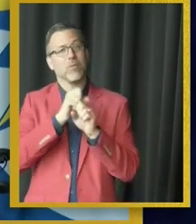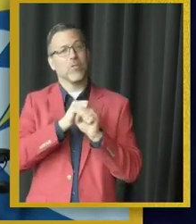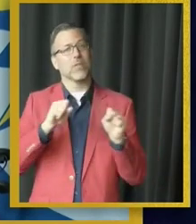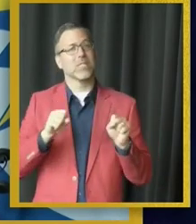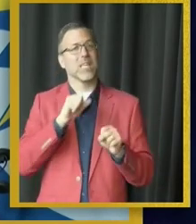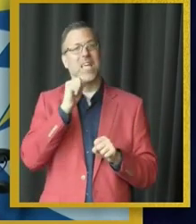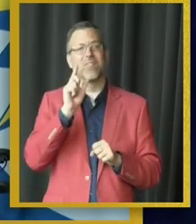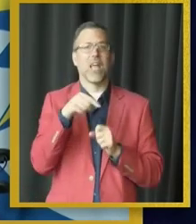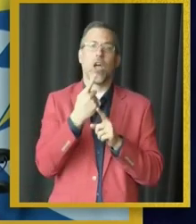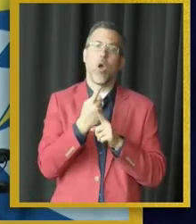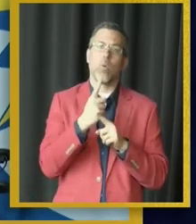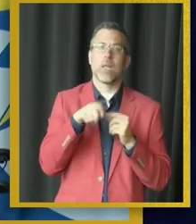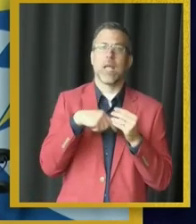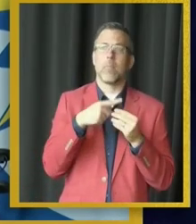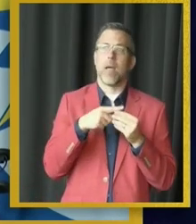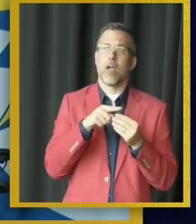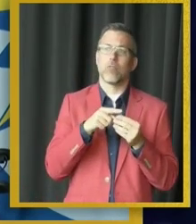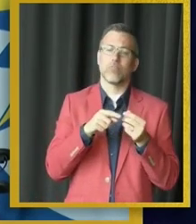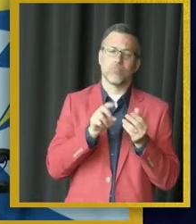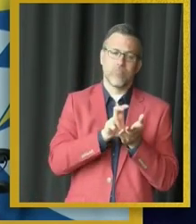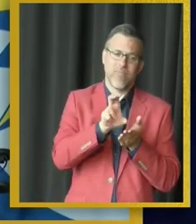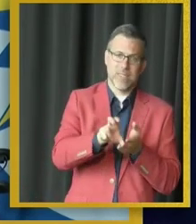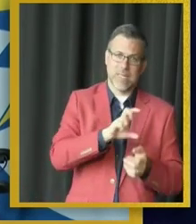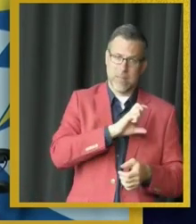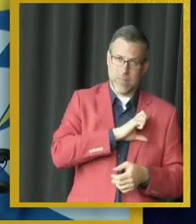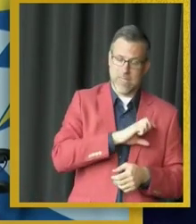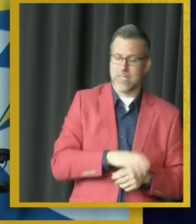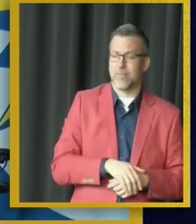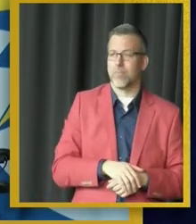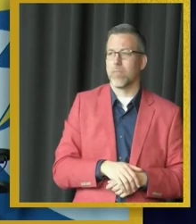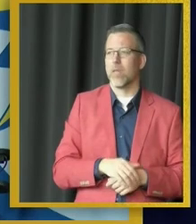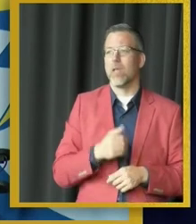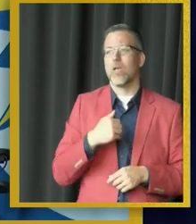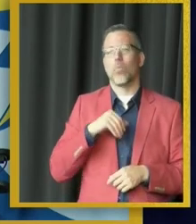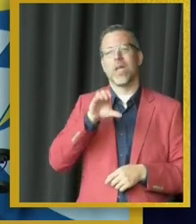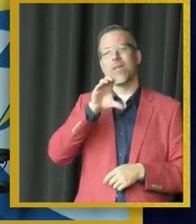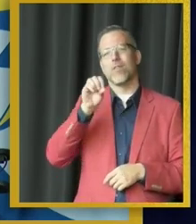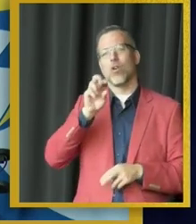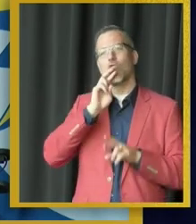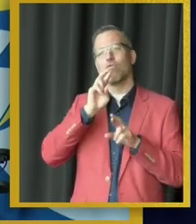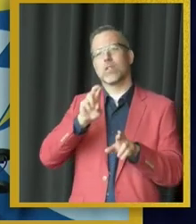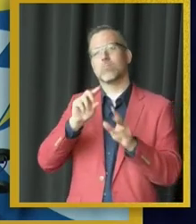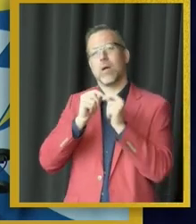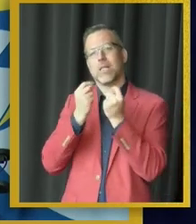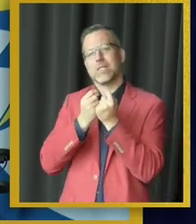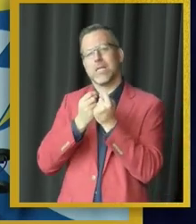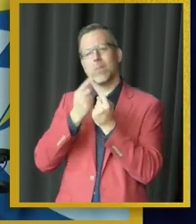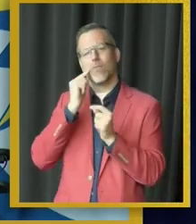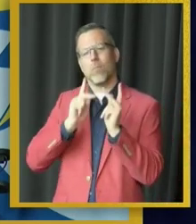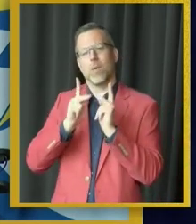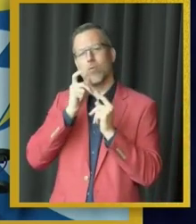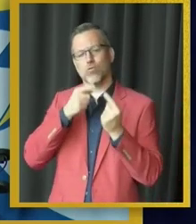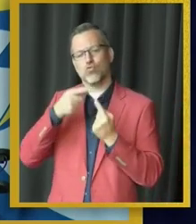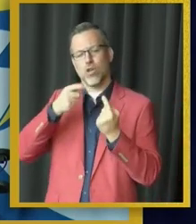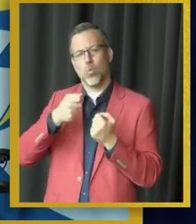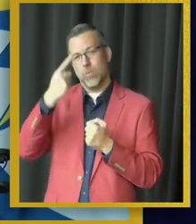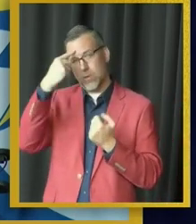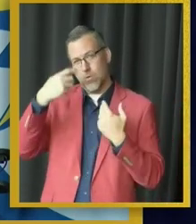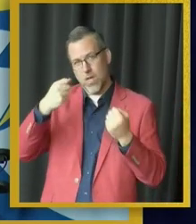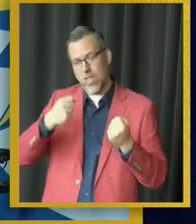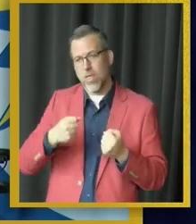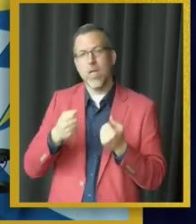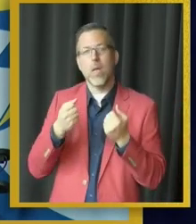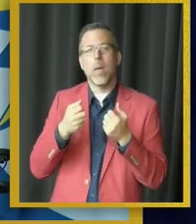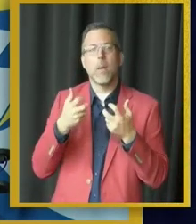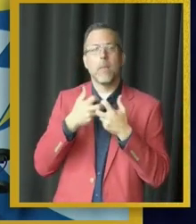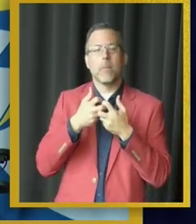just about investing in police. We've built co-response teams for residents struggling with mental health. Partners in Care, which pairs